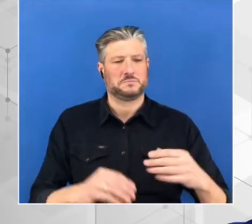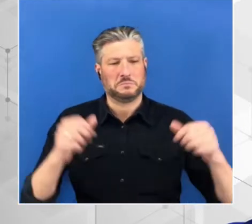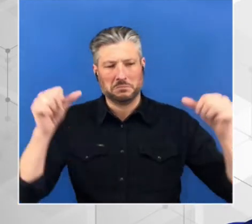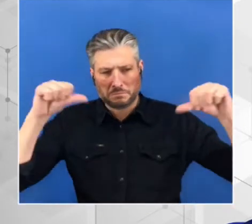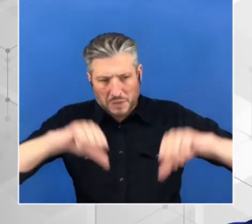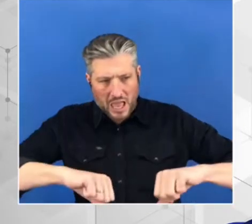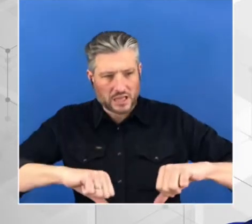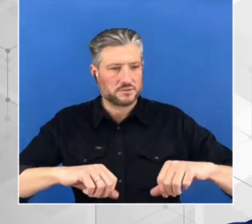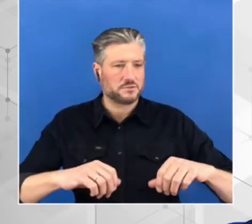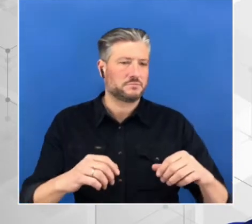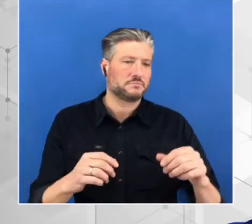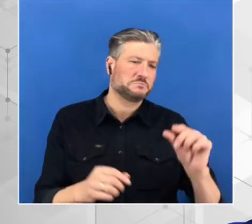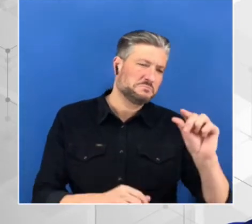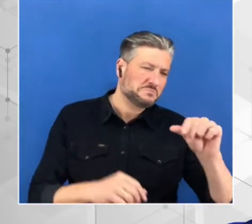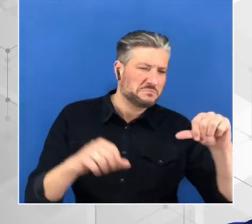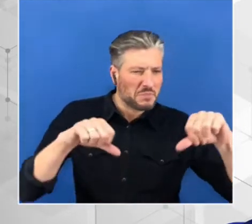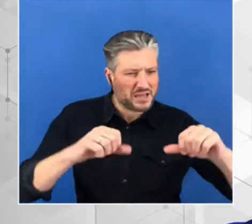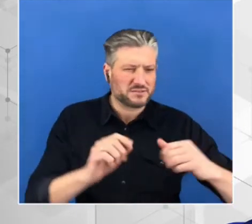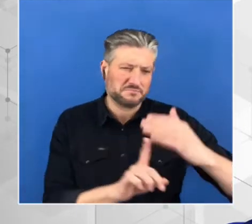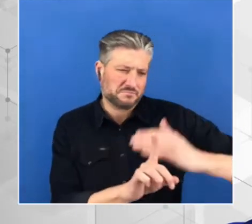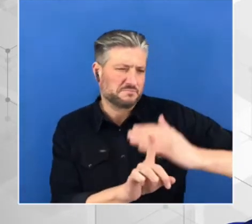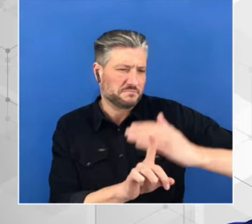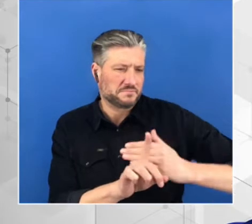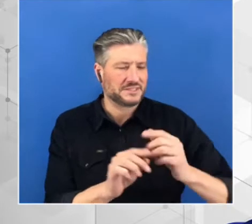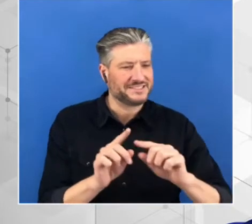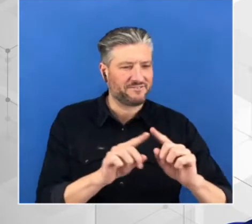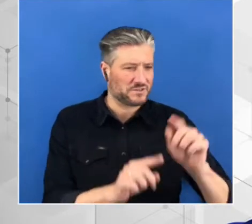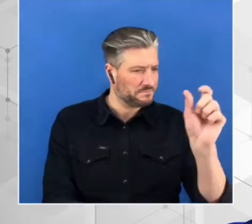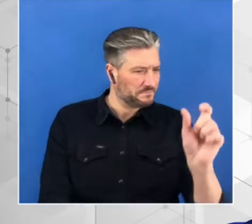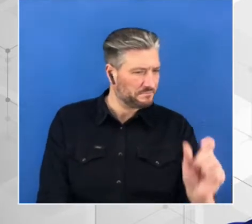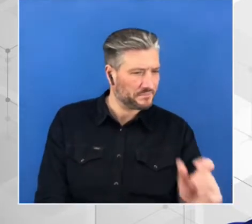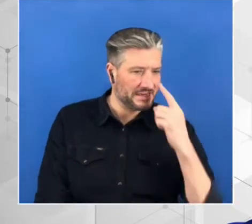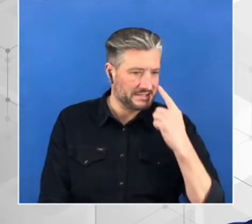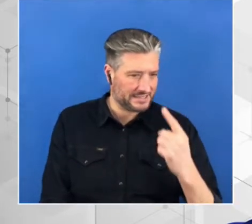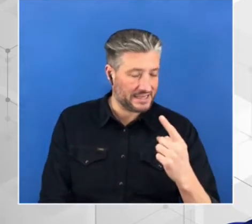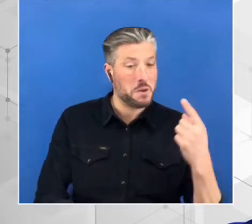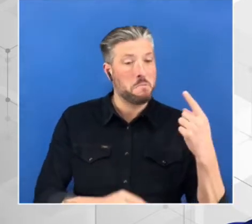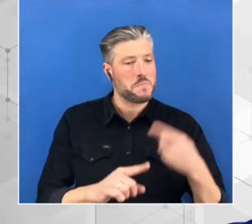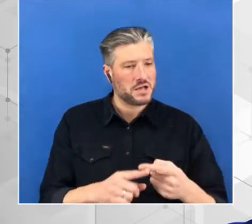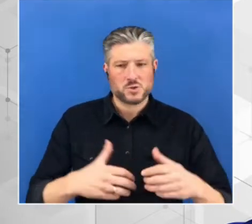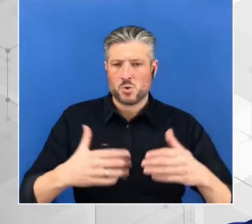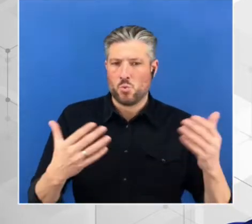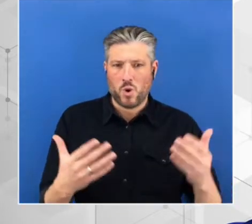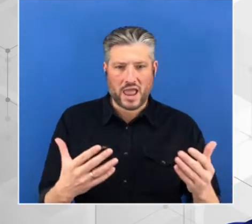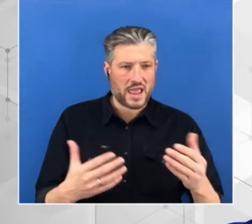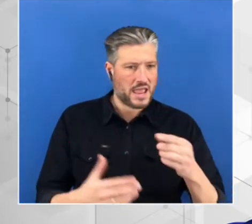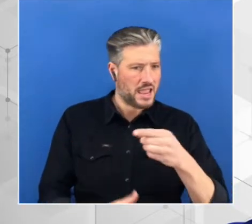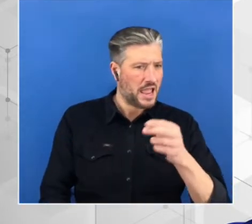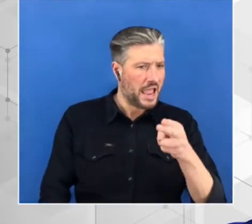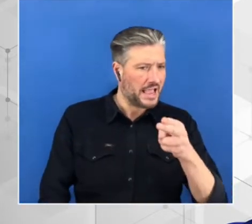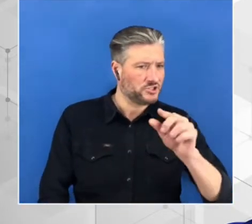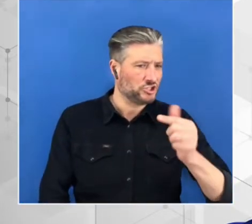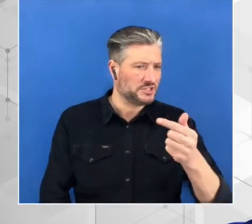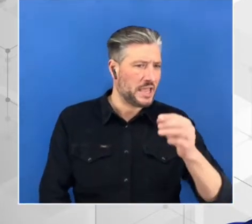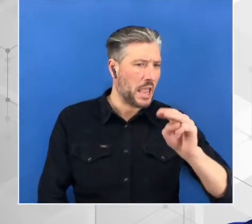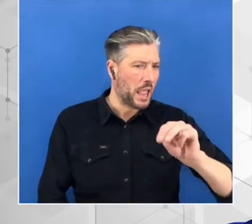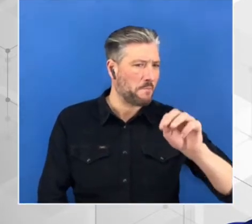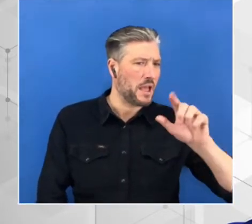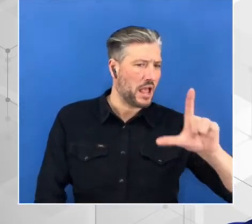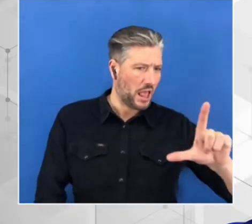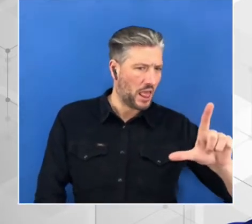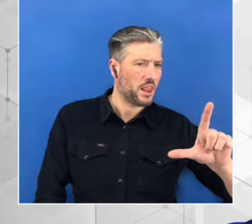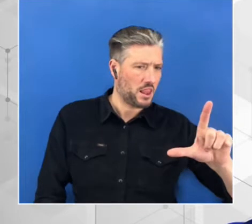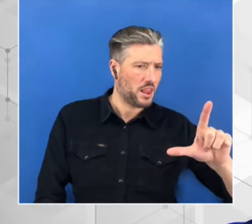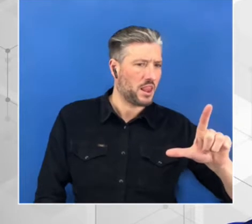which element of your HTML is causing this issue, and a direct link to